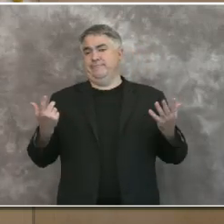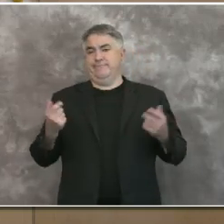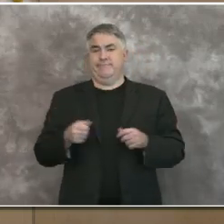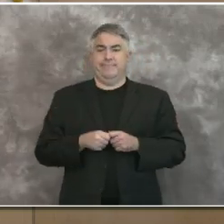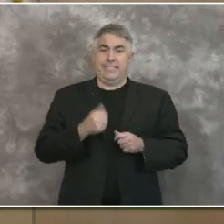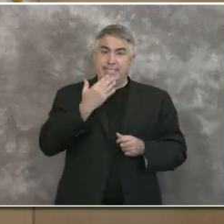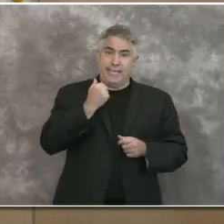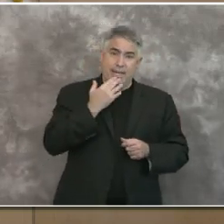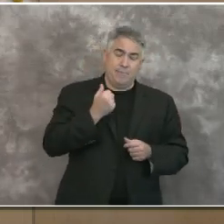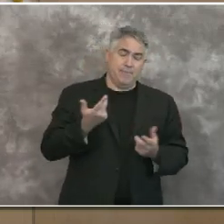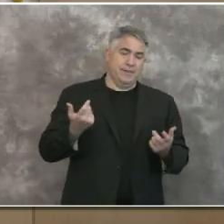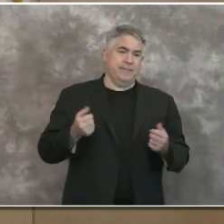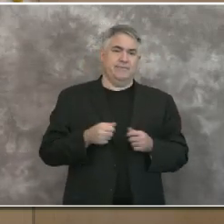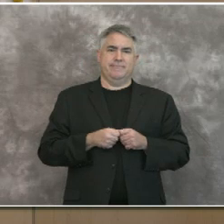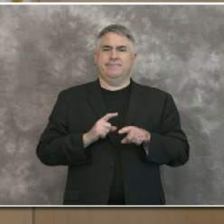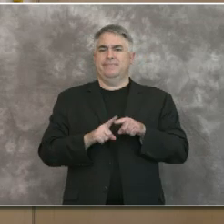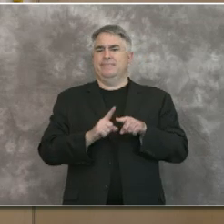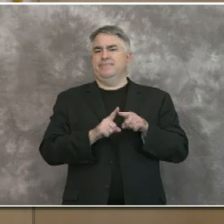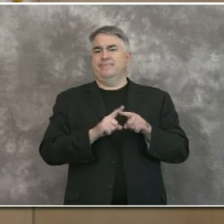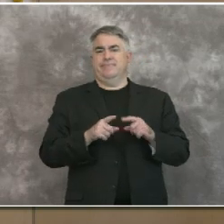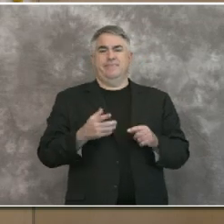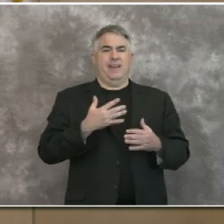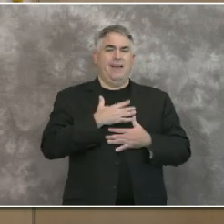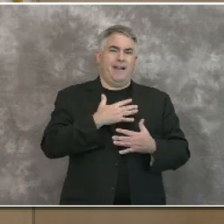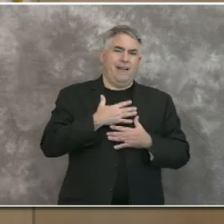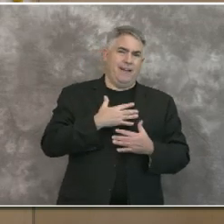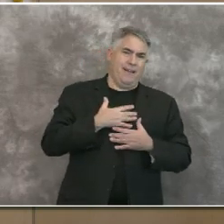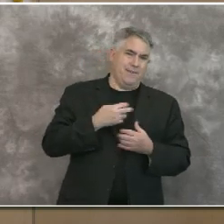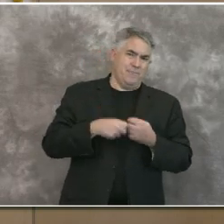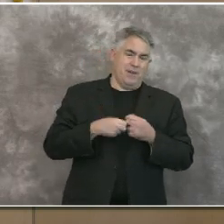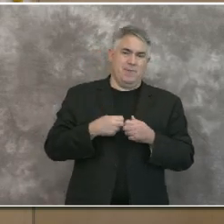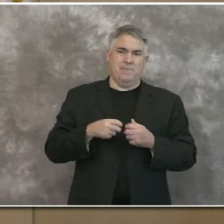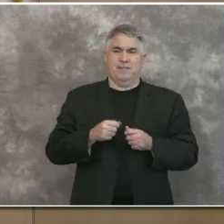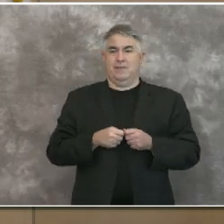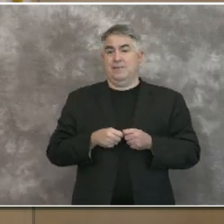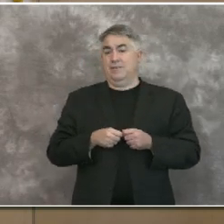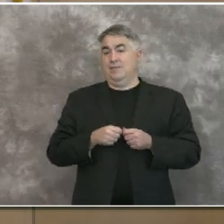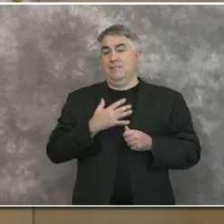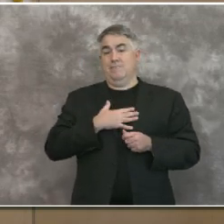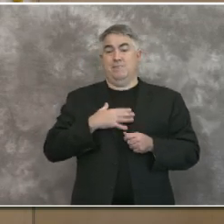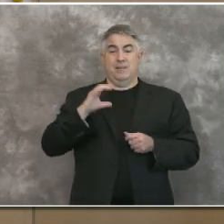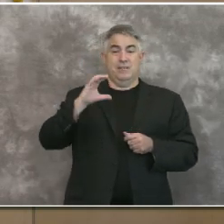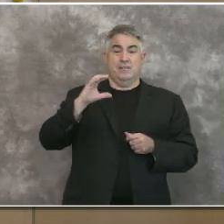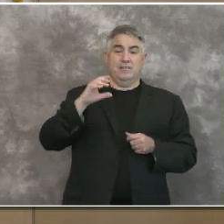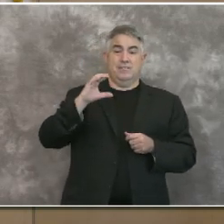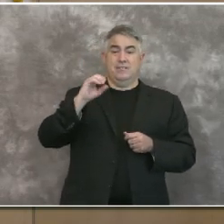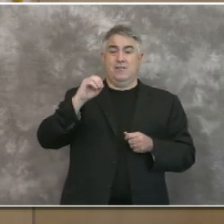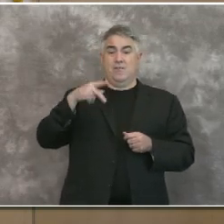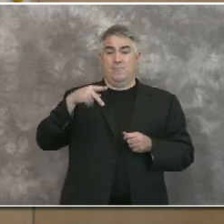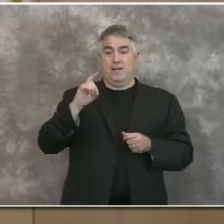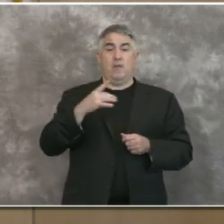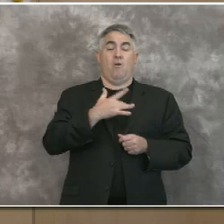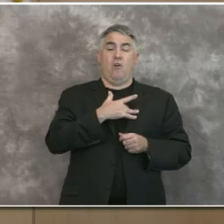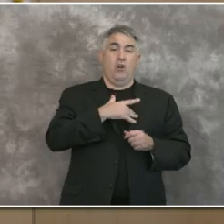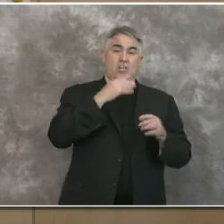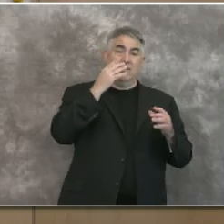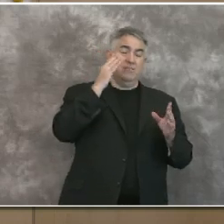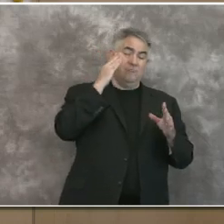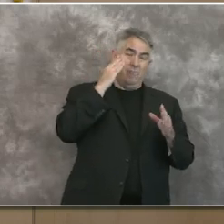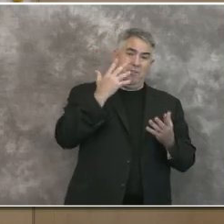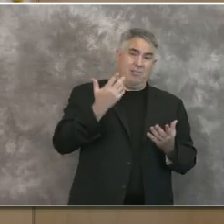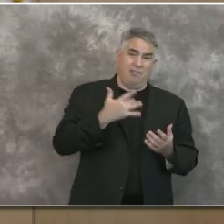diabetes, someone could have just asthma, someone could have congestive heart disease, or someone could have multiple